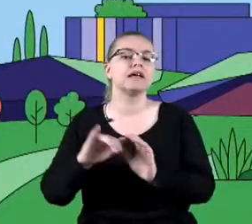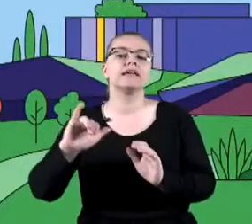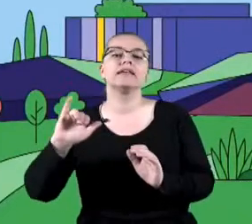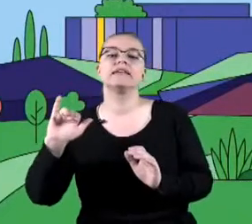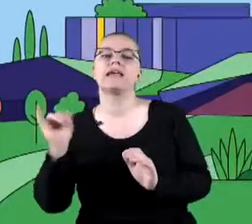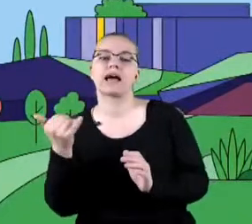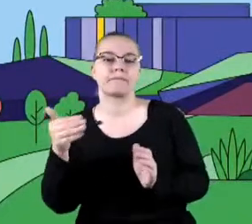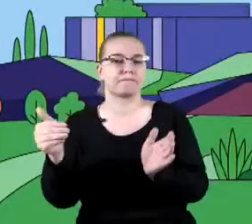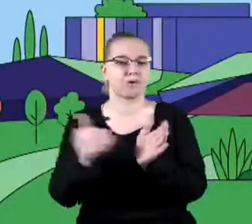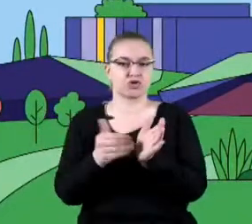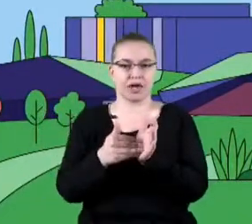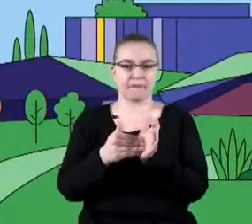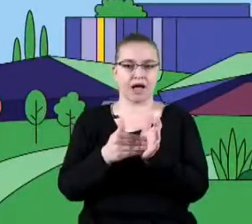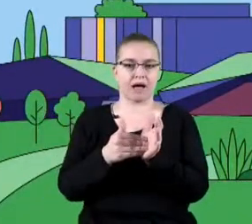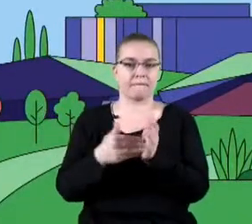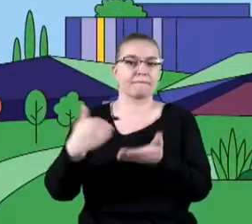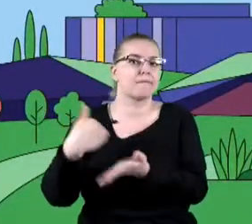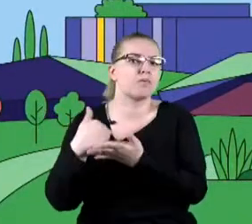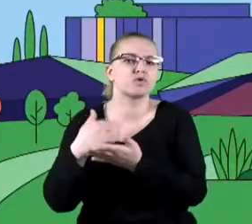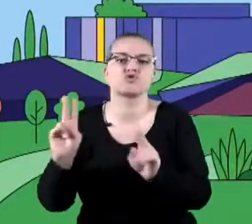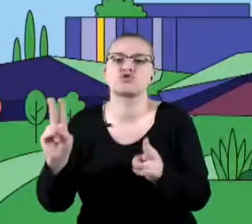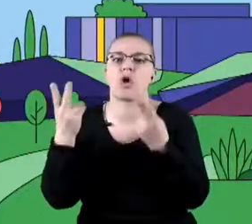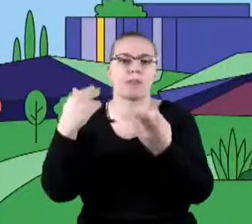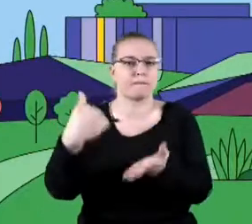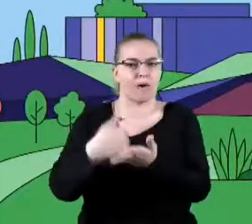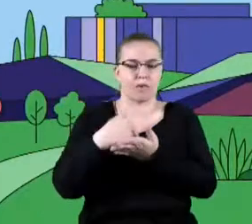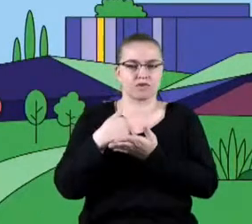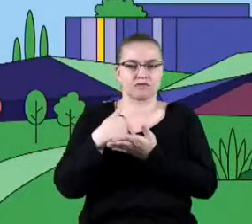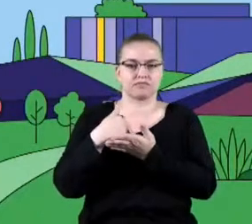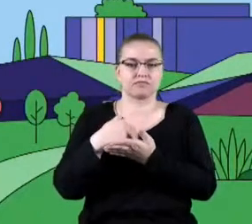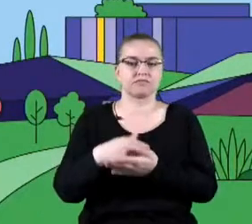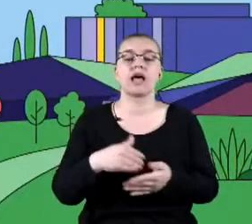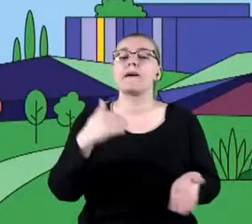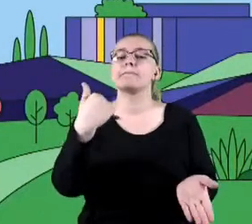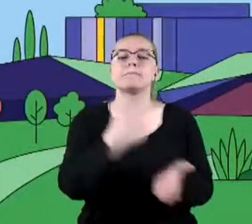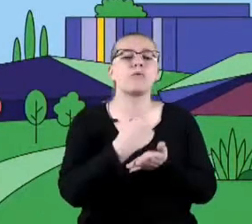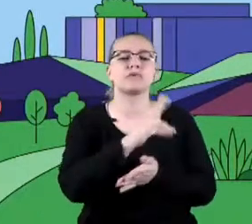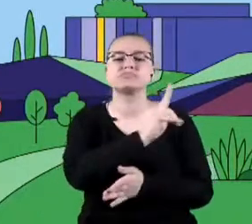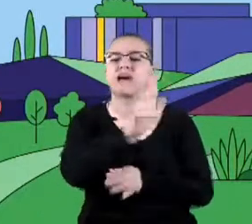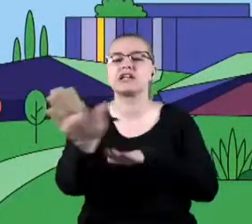come from. Help is everywhere, but it's not